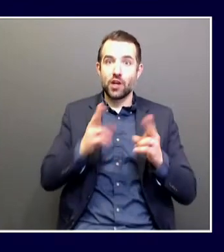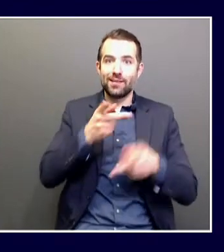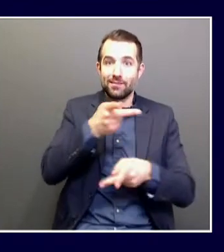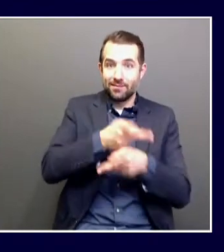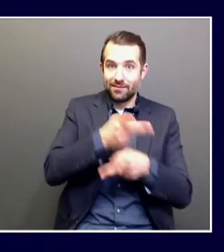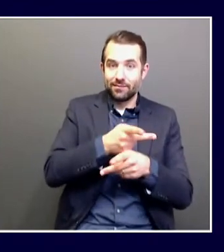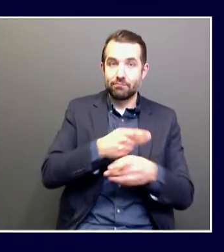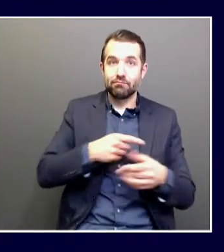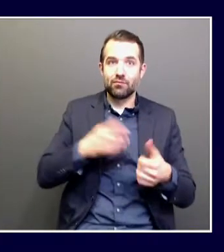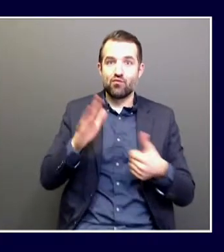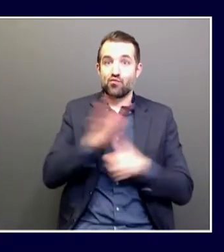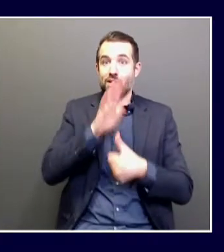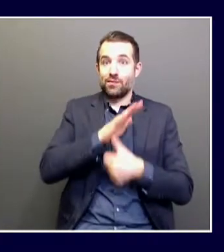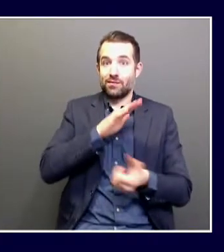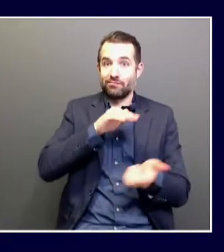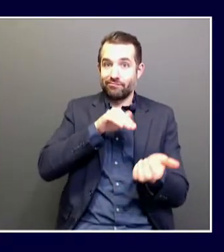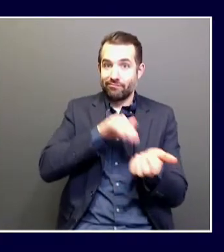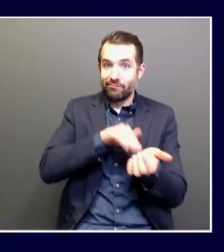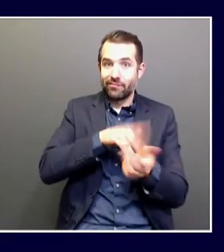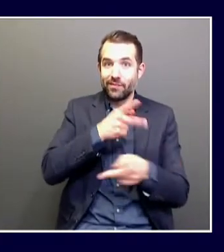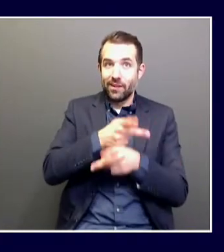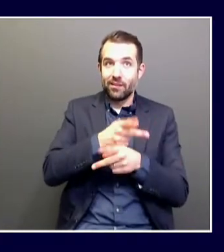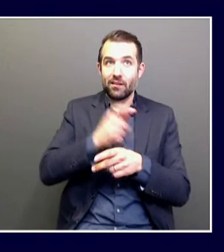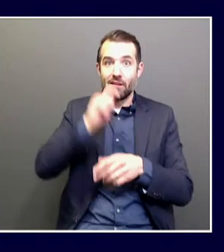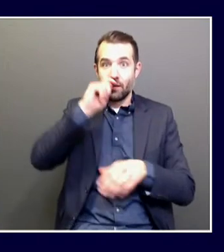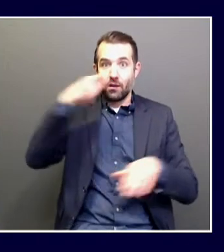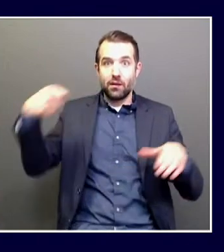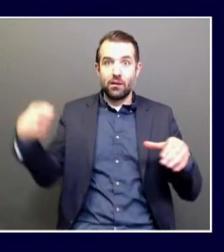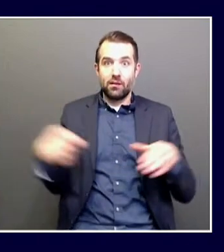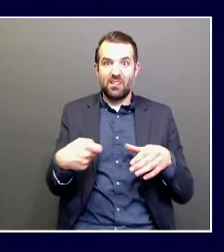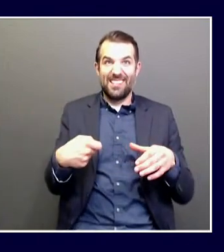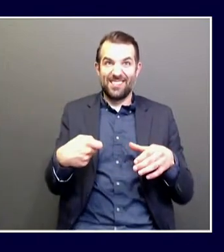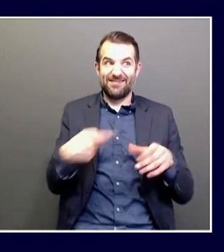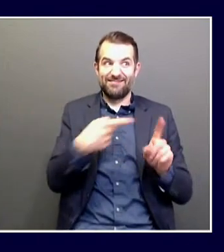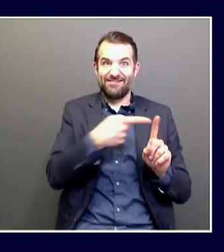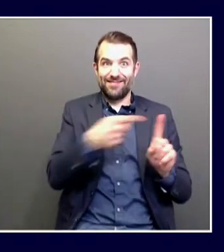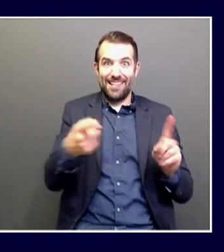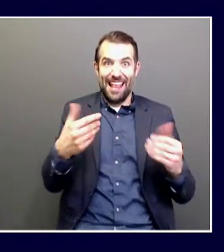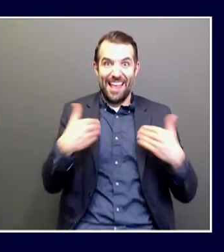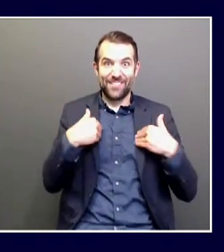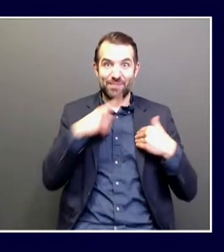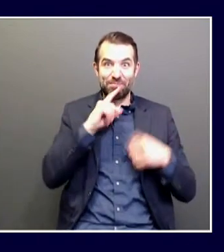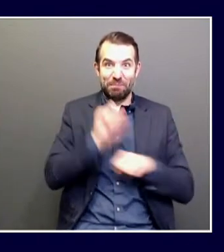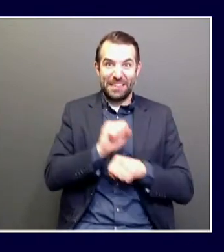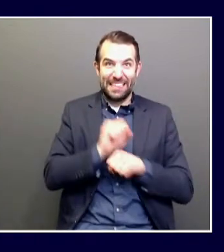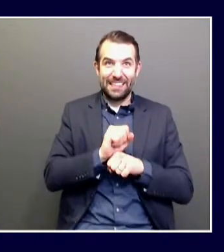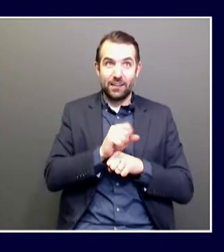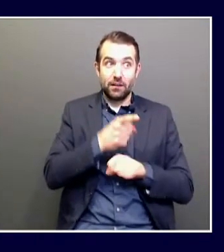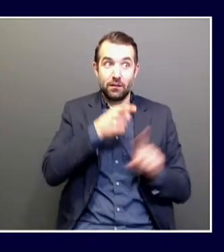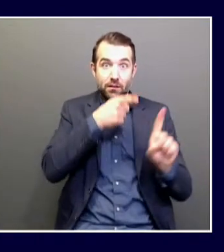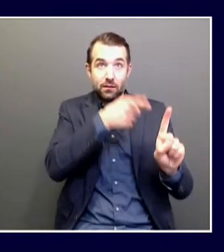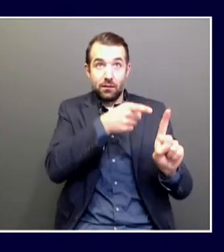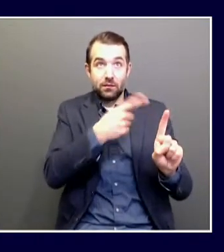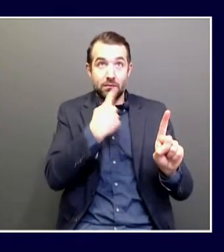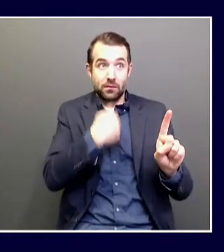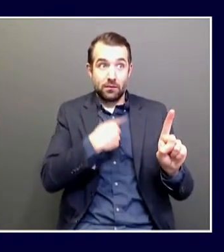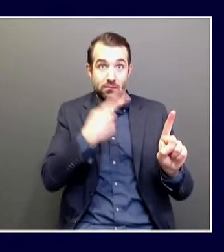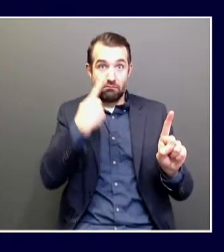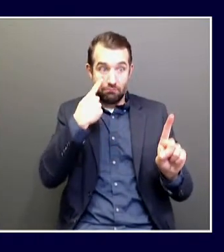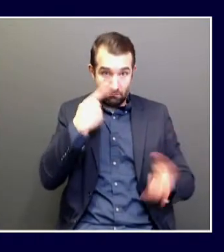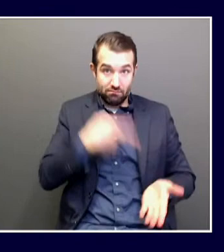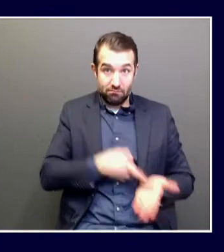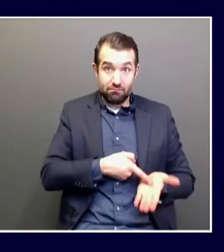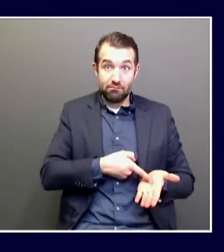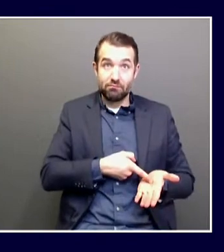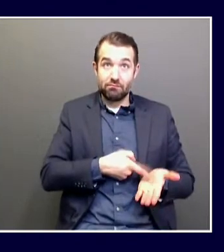for confirmation of their at-home test result. They took an at-home test, they were feeling symptomatic